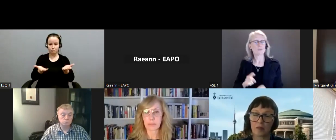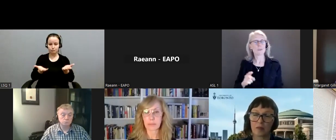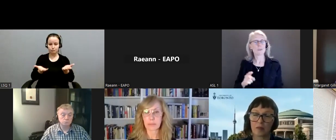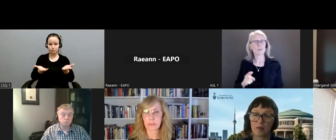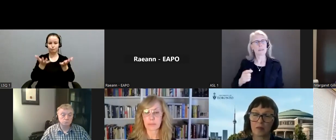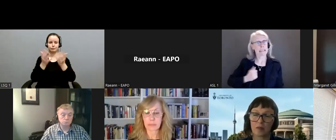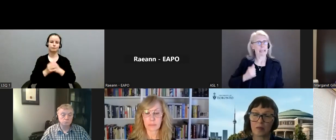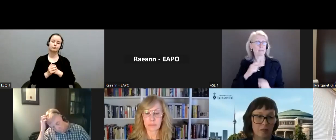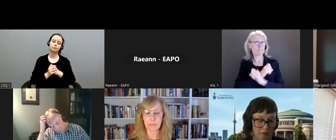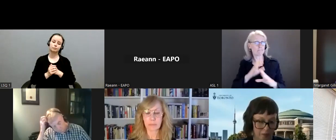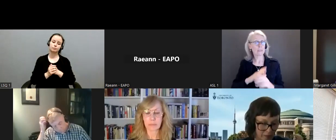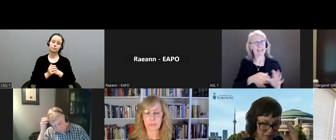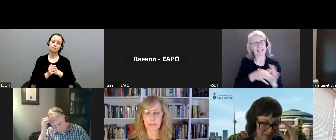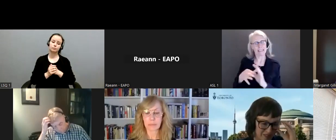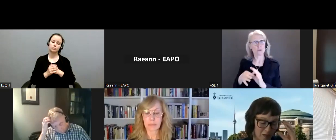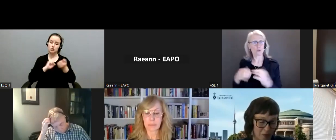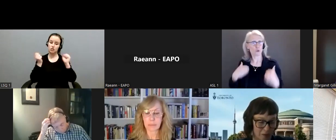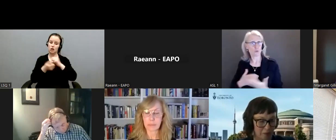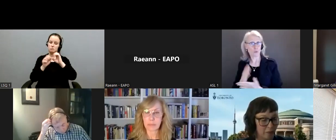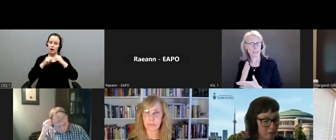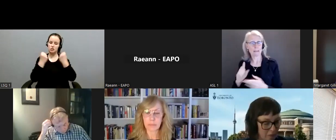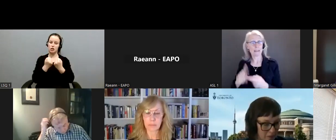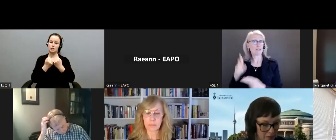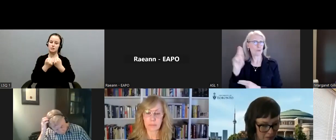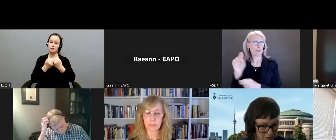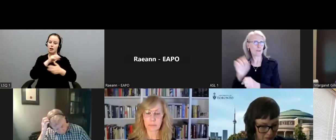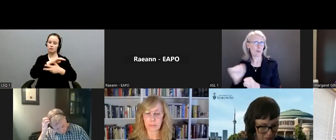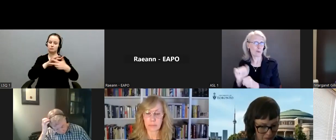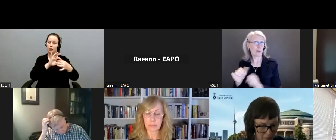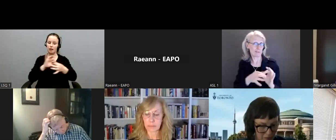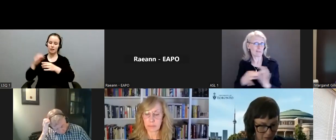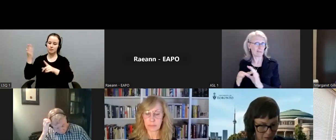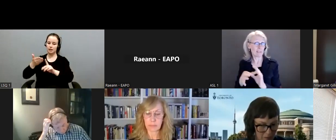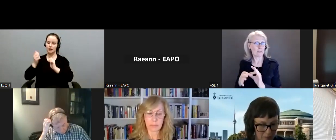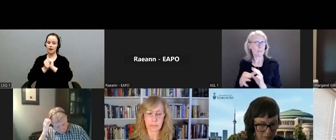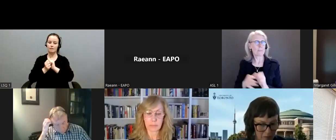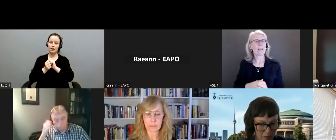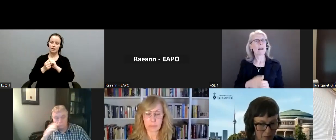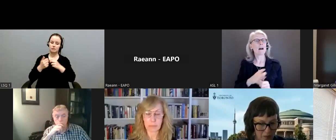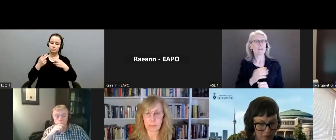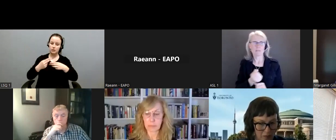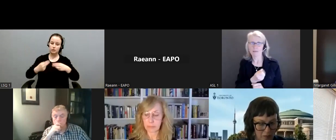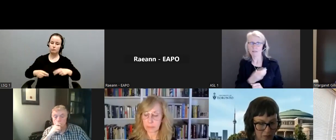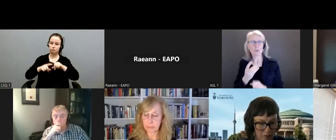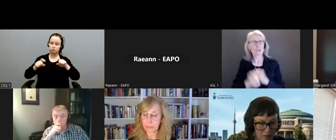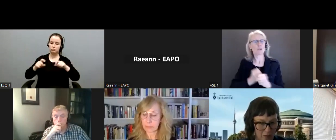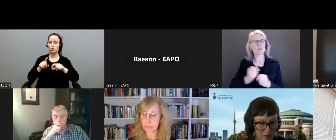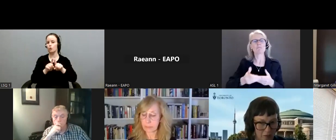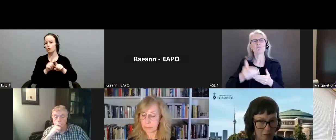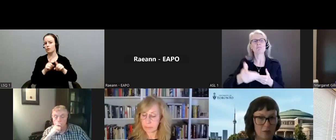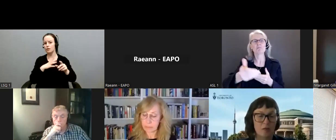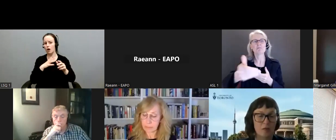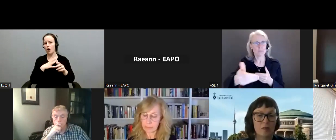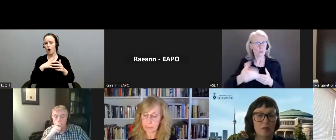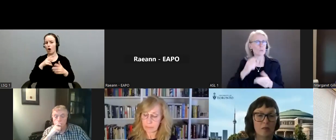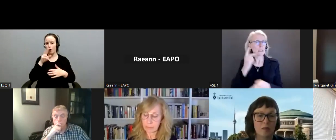directly linked to human rights and our work at the United Nations. It also has a multi-year agenda, which will result in